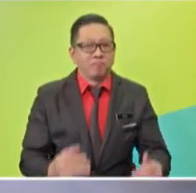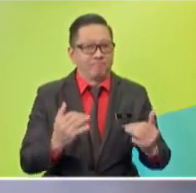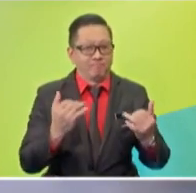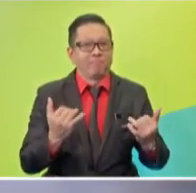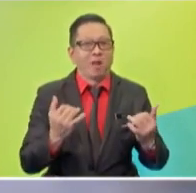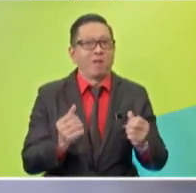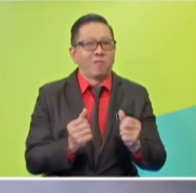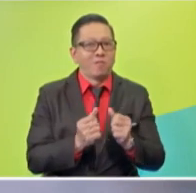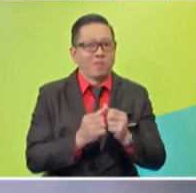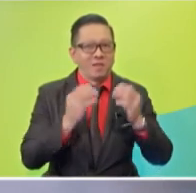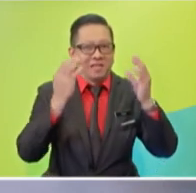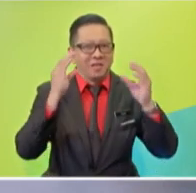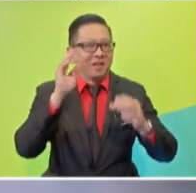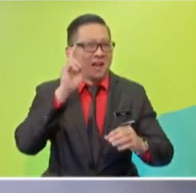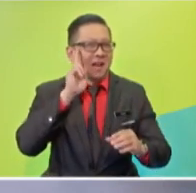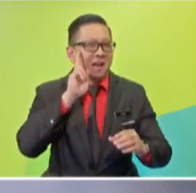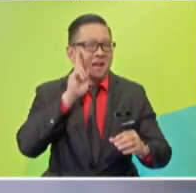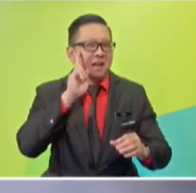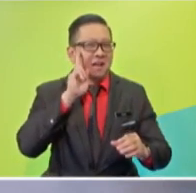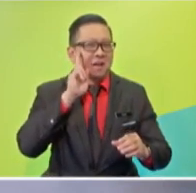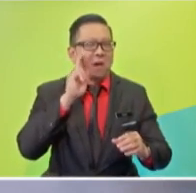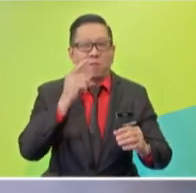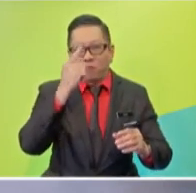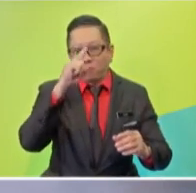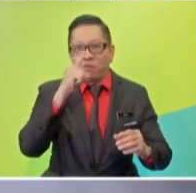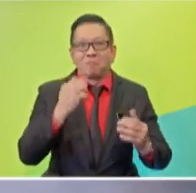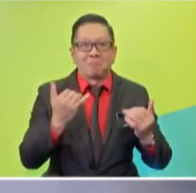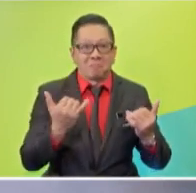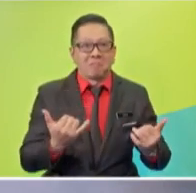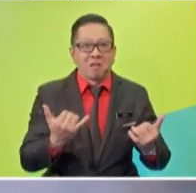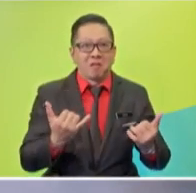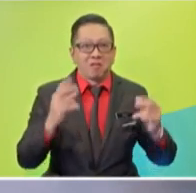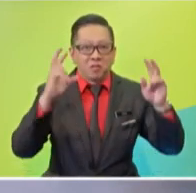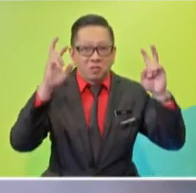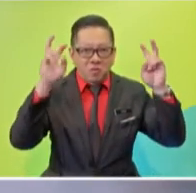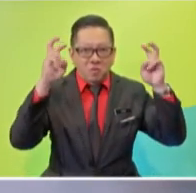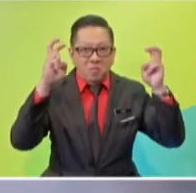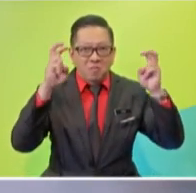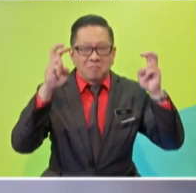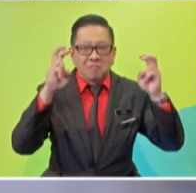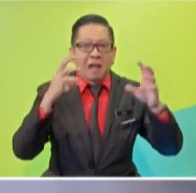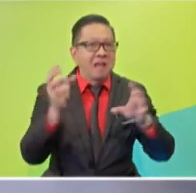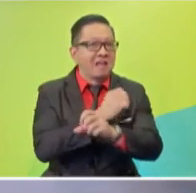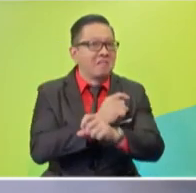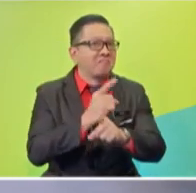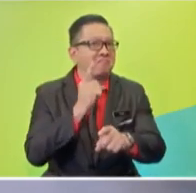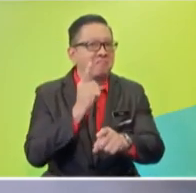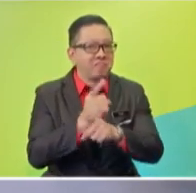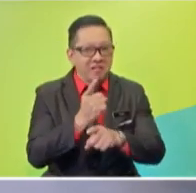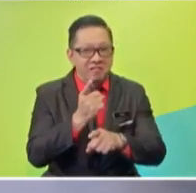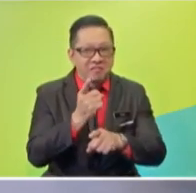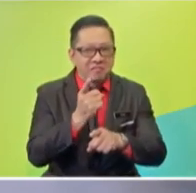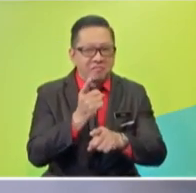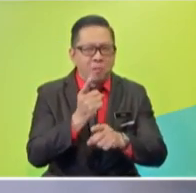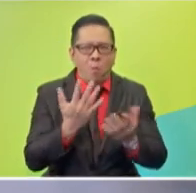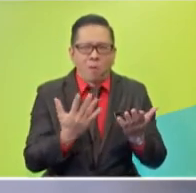with Mr. Haikal, and for this segment, the topic is get it right. That means right. What is it that we